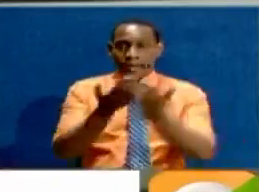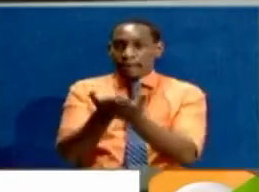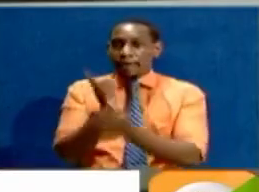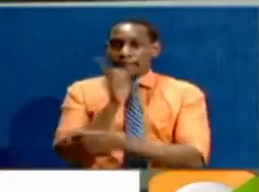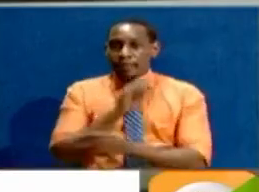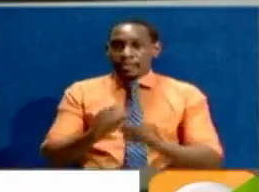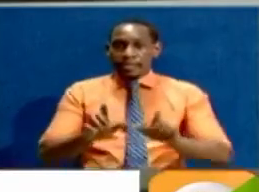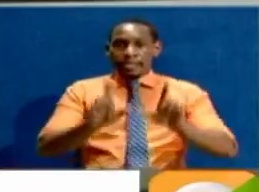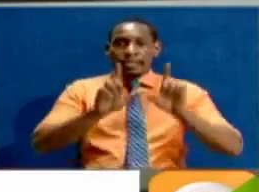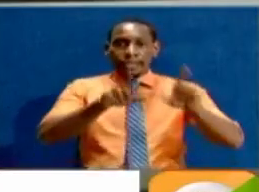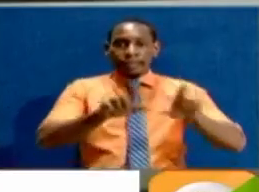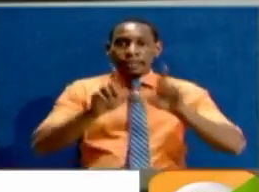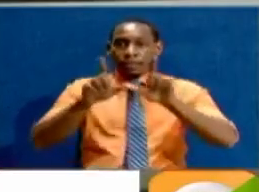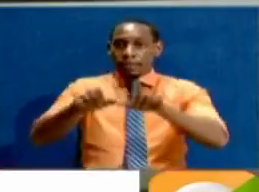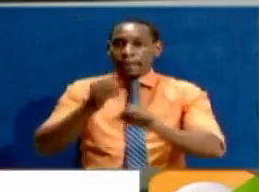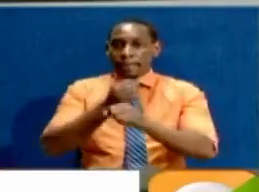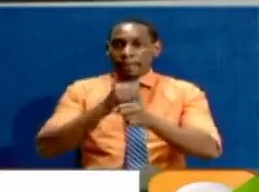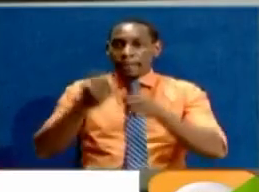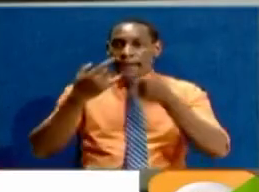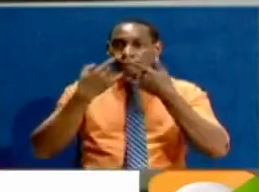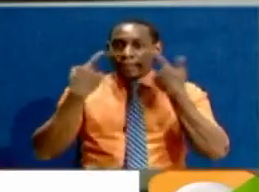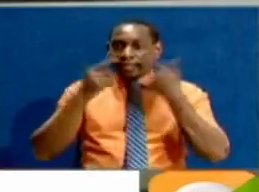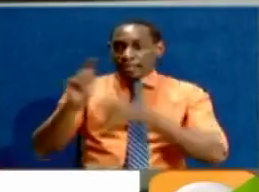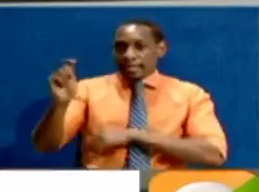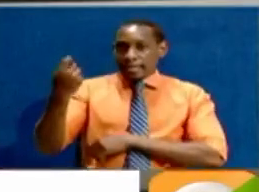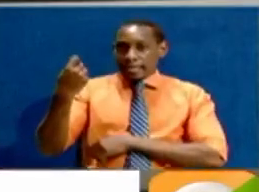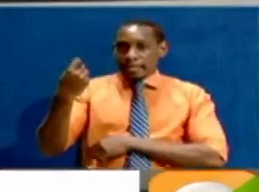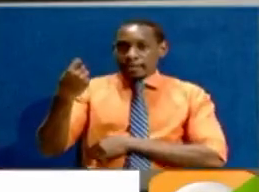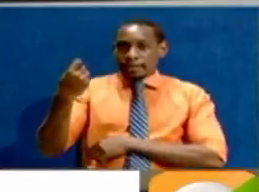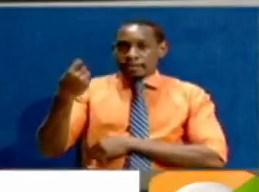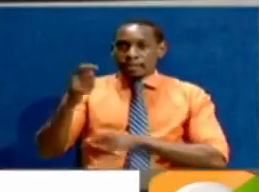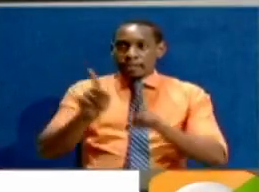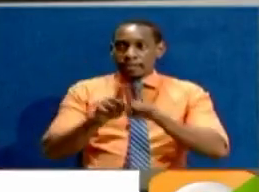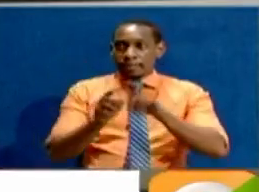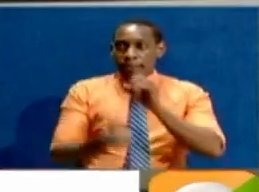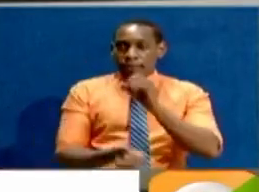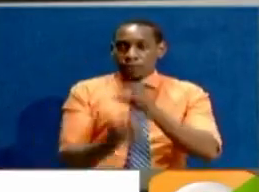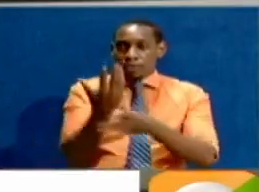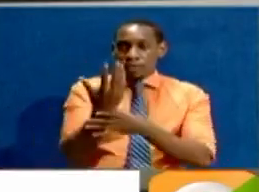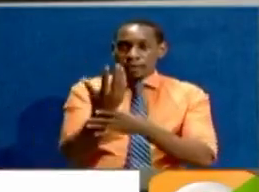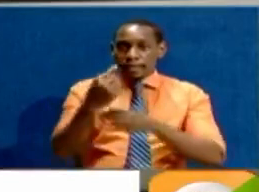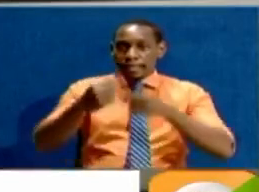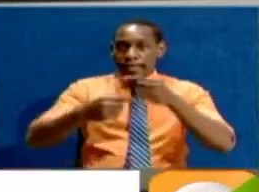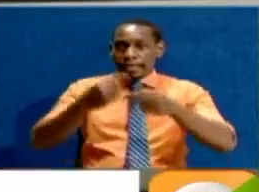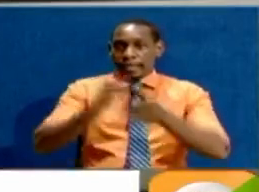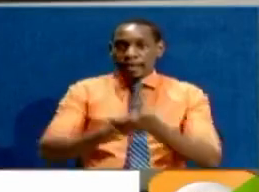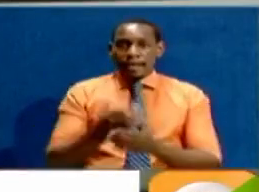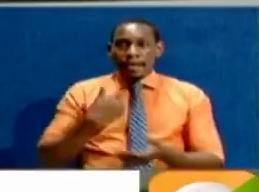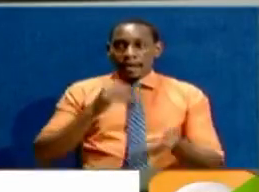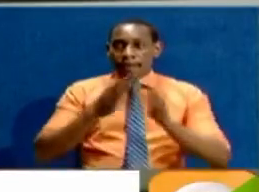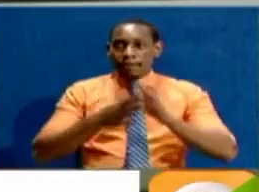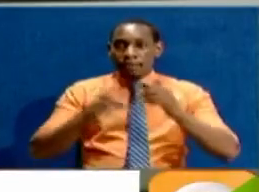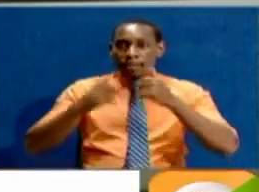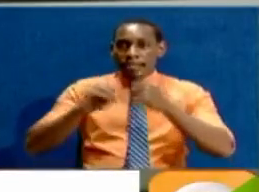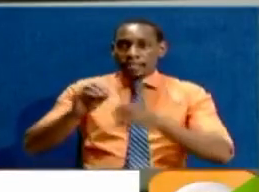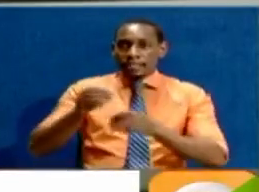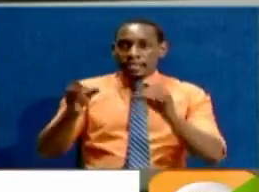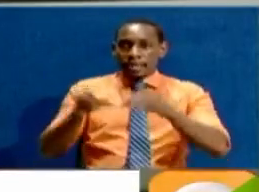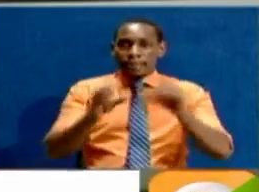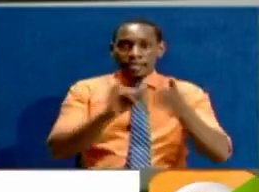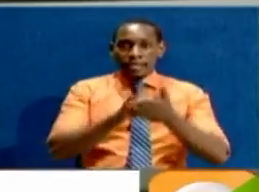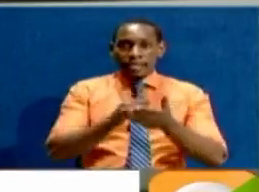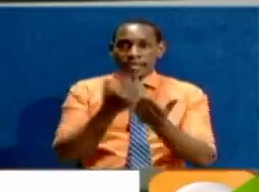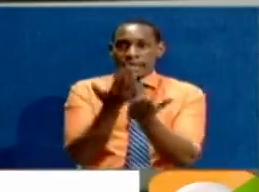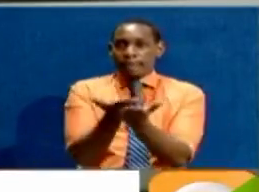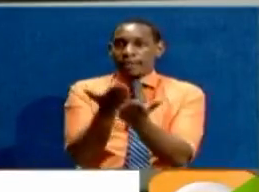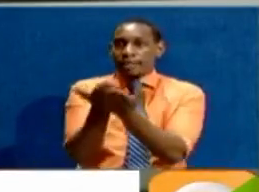have applied for certification to make face masks in Kenya and are producing. We have about 60 companies that applied